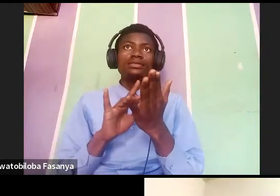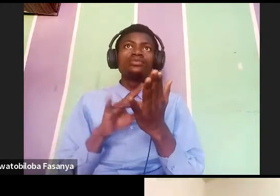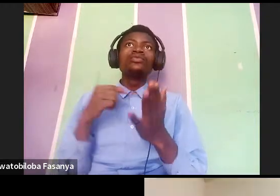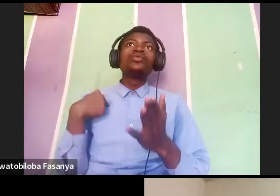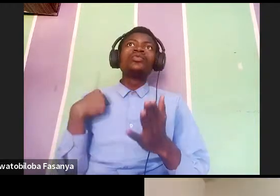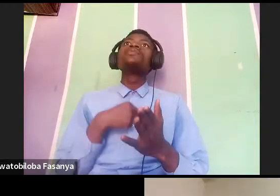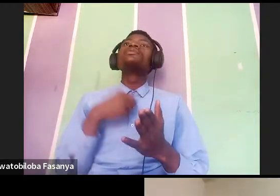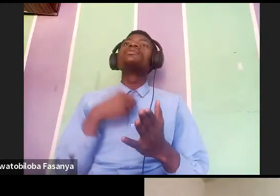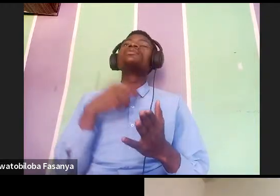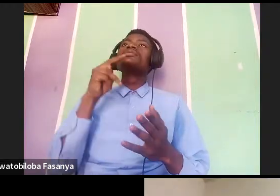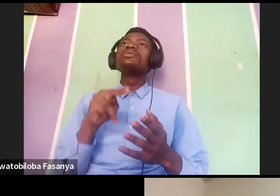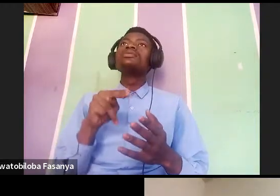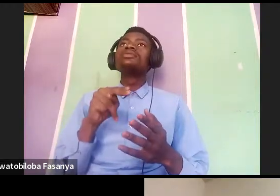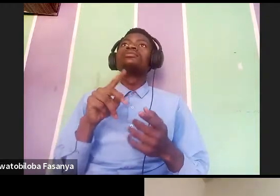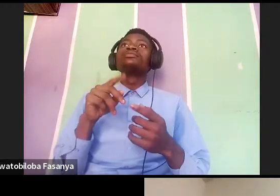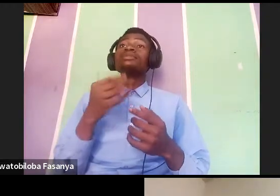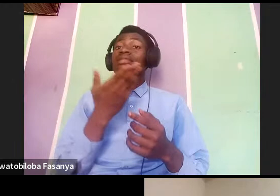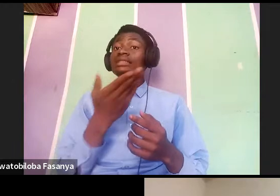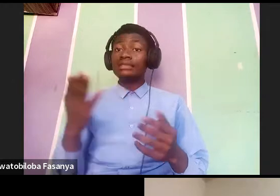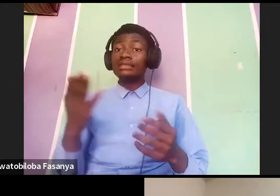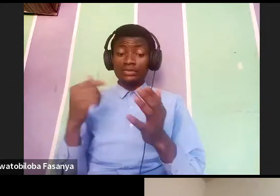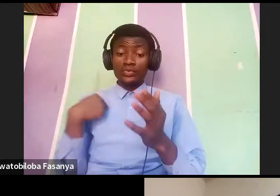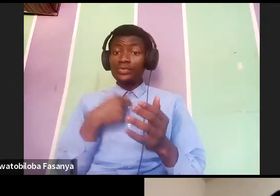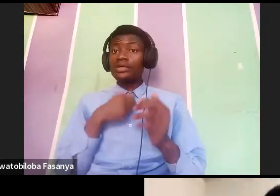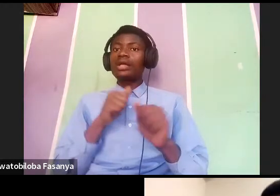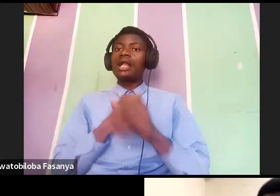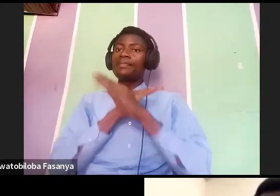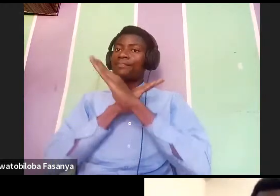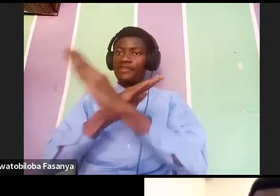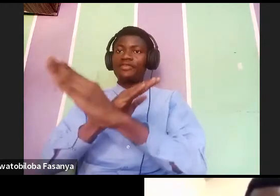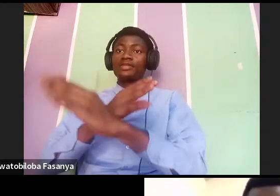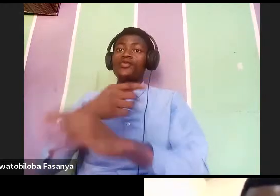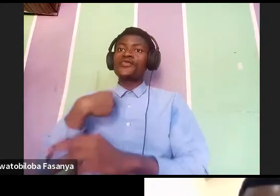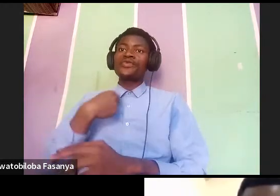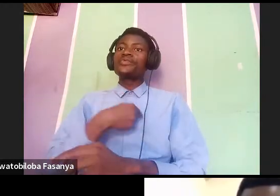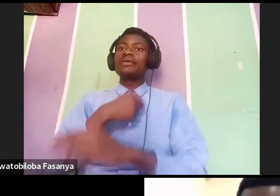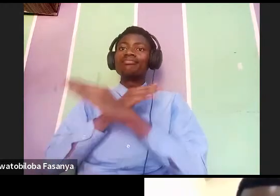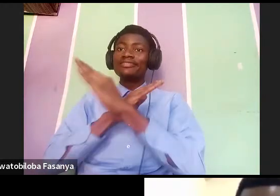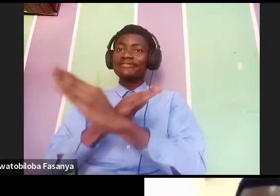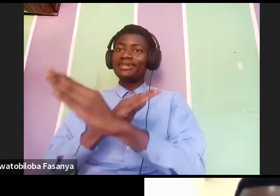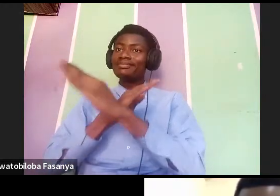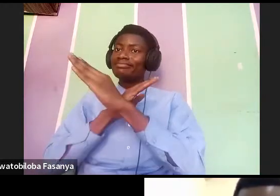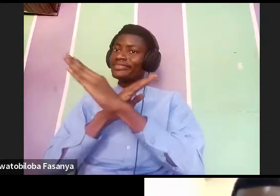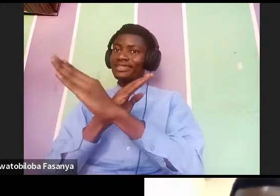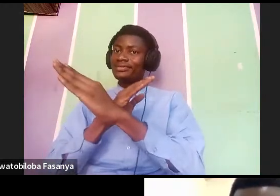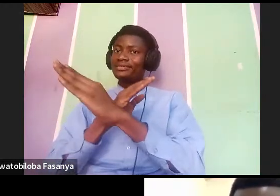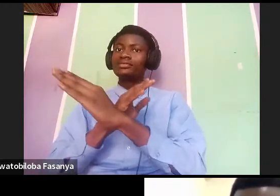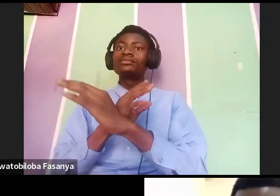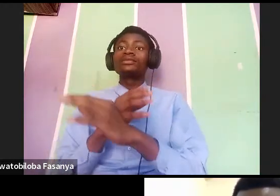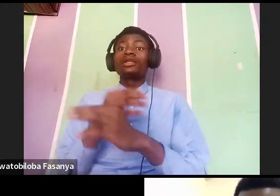as possible to prevent it. And of course, in this case of diarrhea, proper hand washing, and of course,